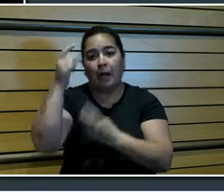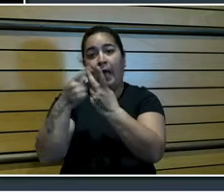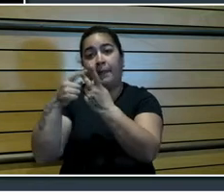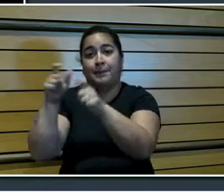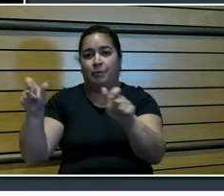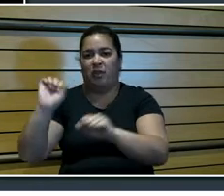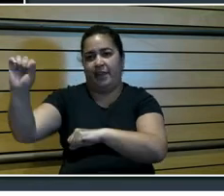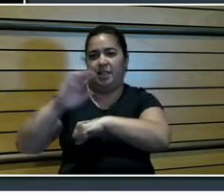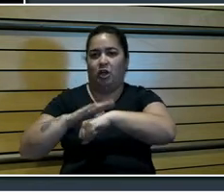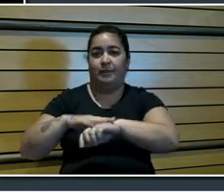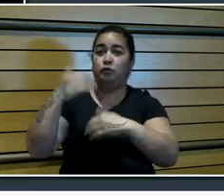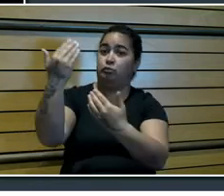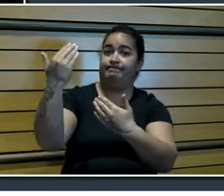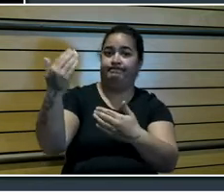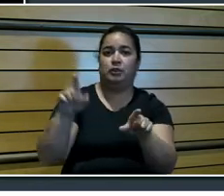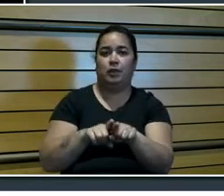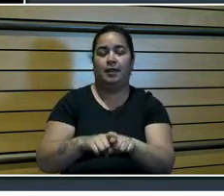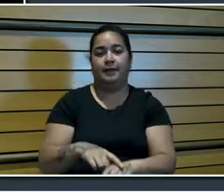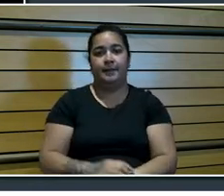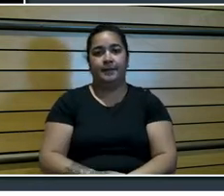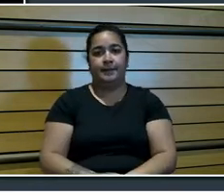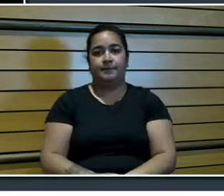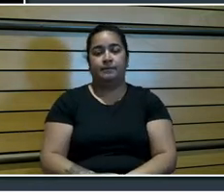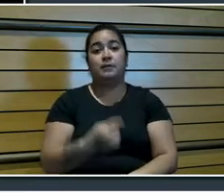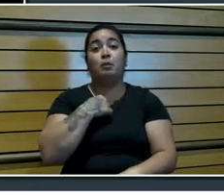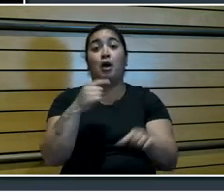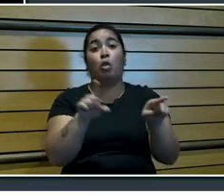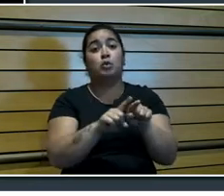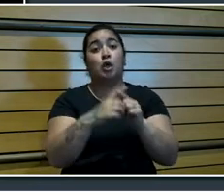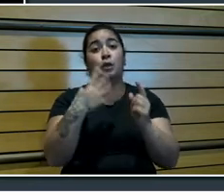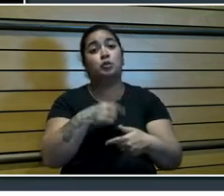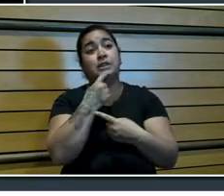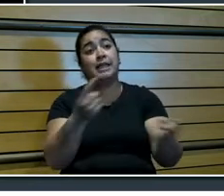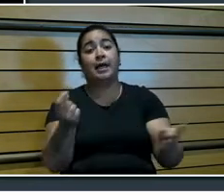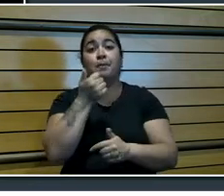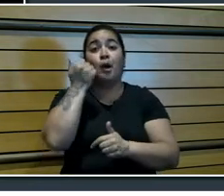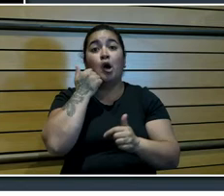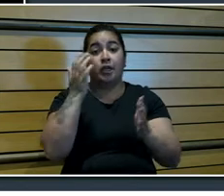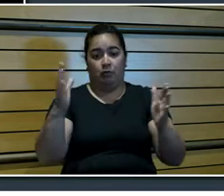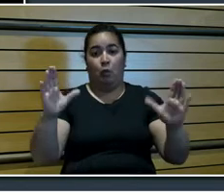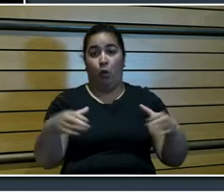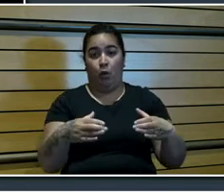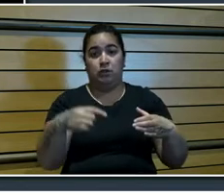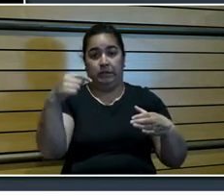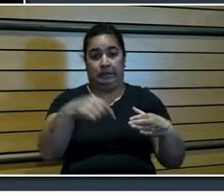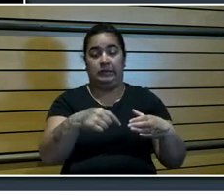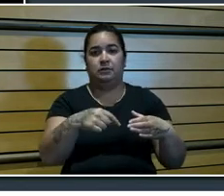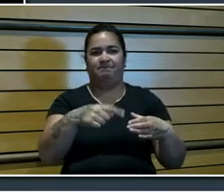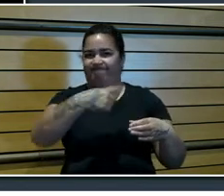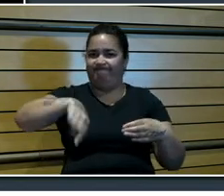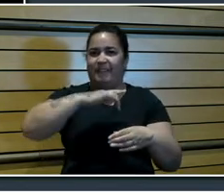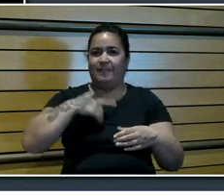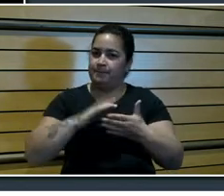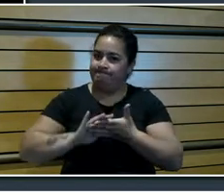well. And I did just want to say, because Māori wards obviously is something that many of us do feel